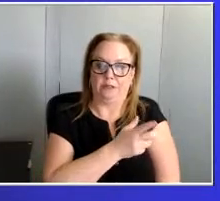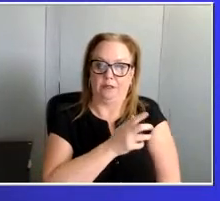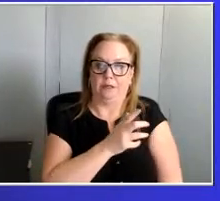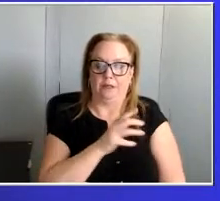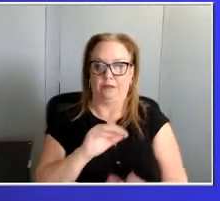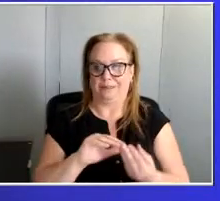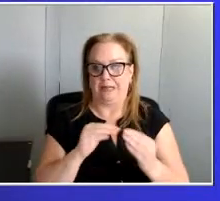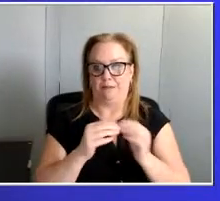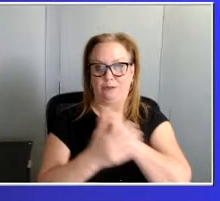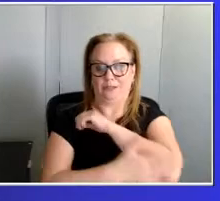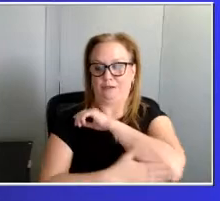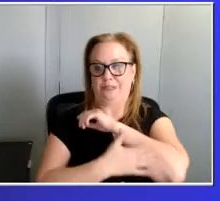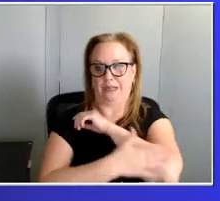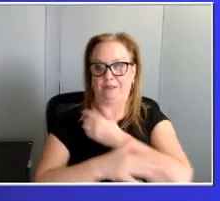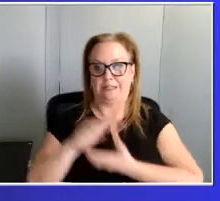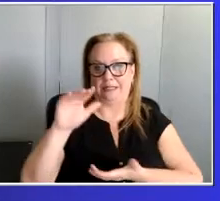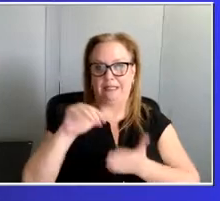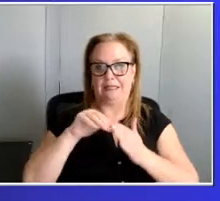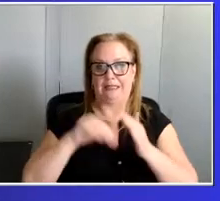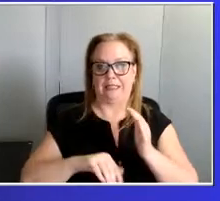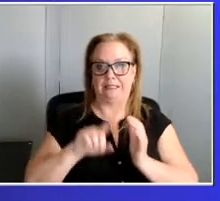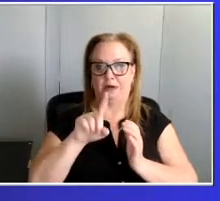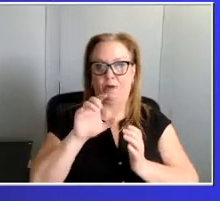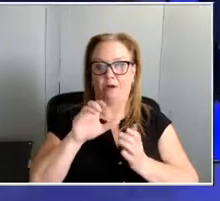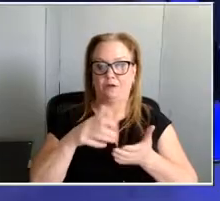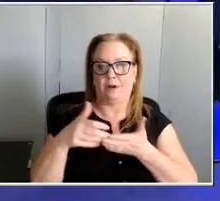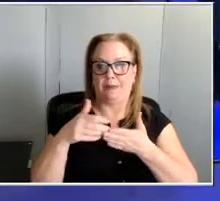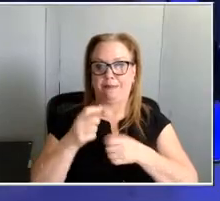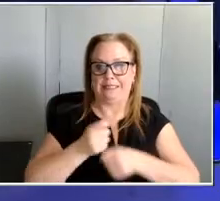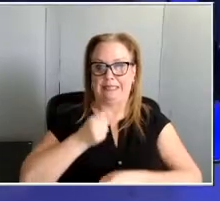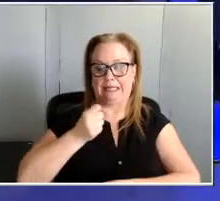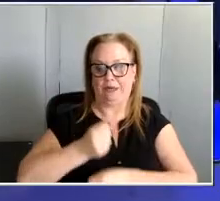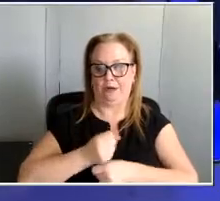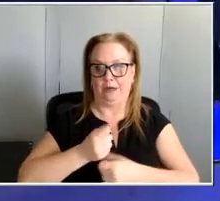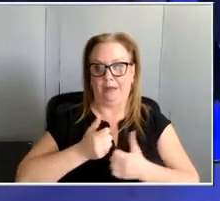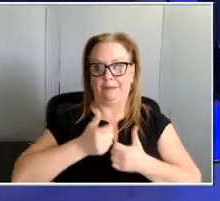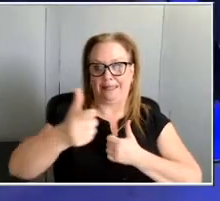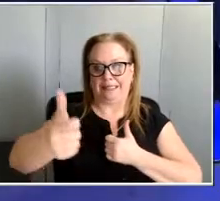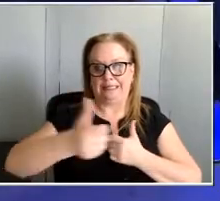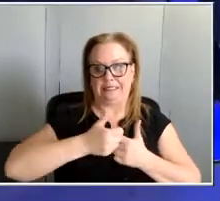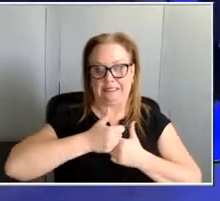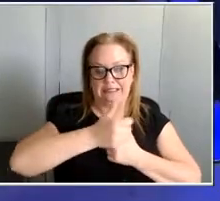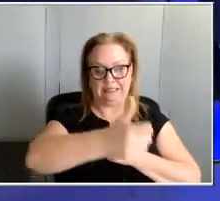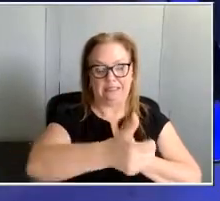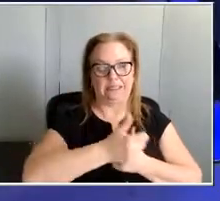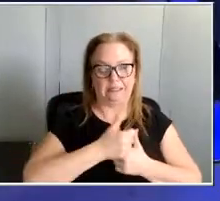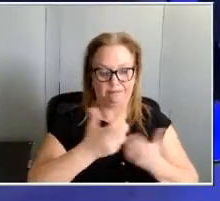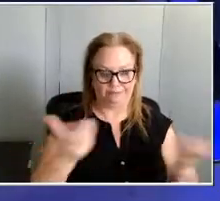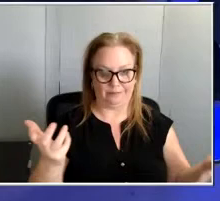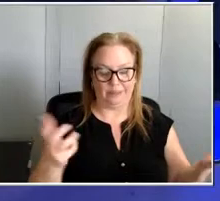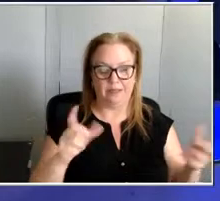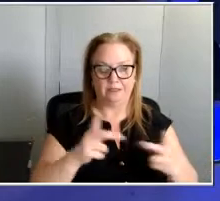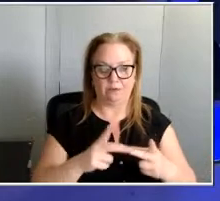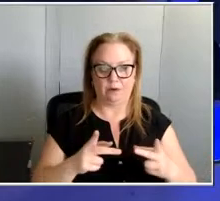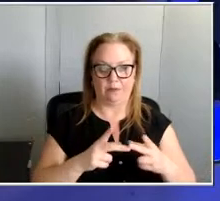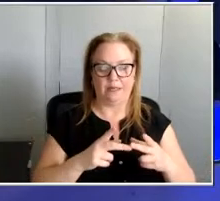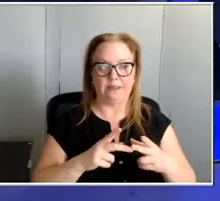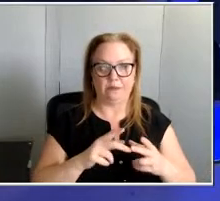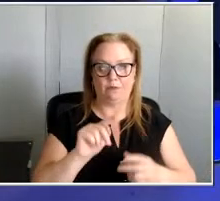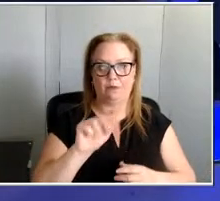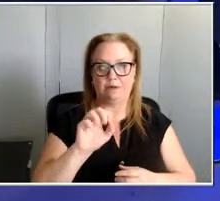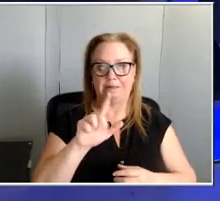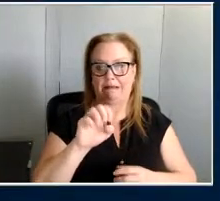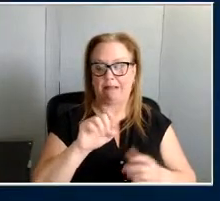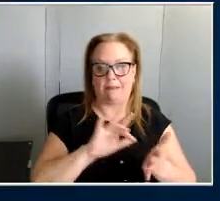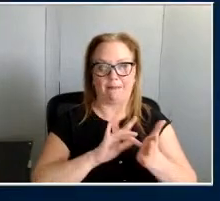those counties is less than 100 babies a year. But the distance is immense, and the there it goes. distance And this is one place where telemedicine isn't always the answer. No.